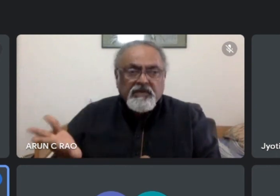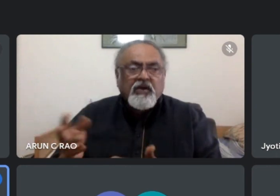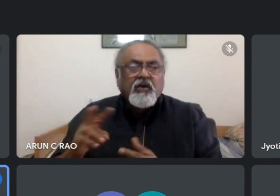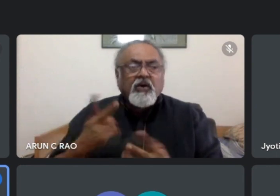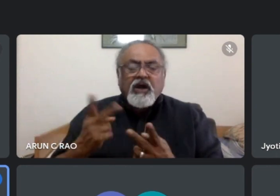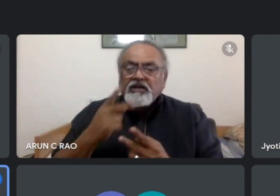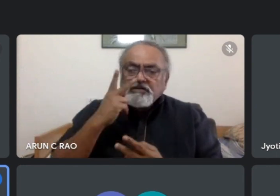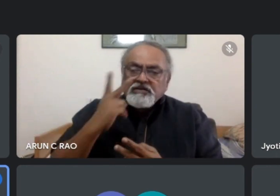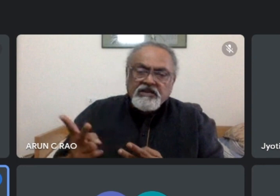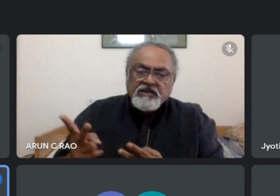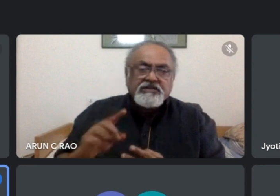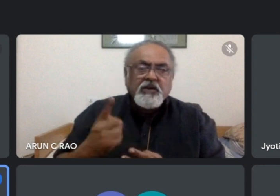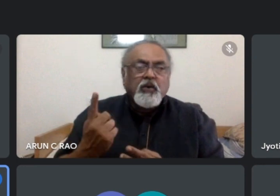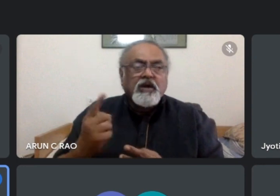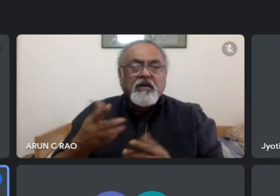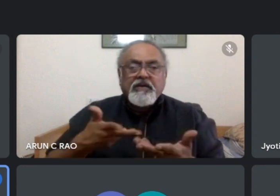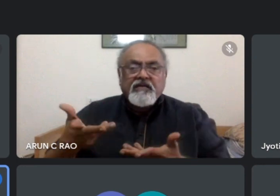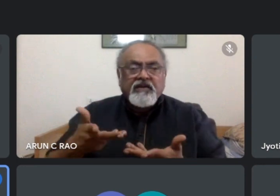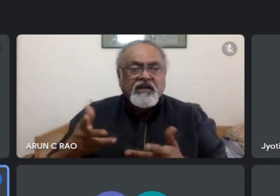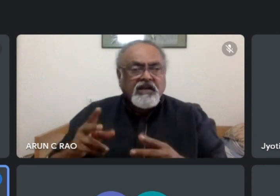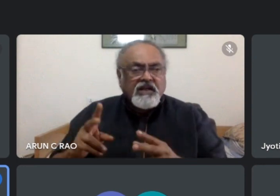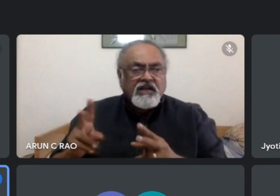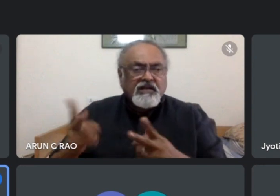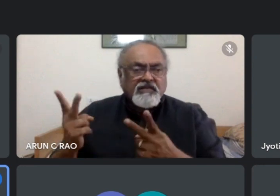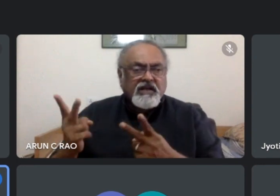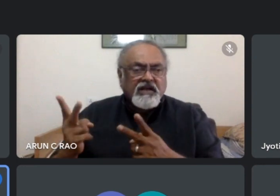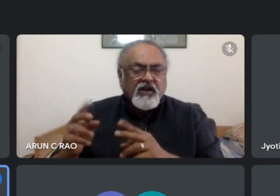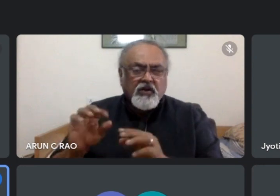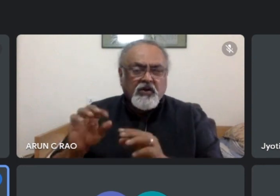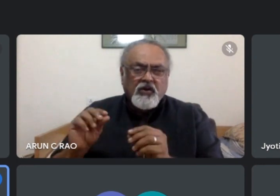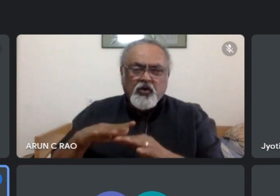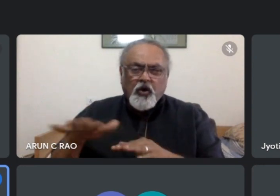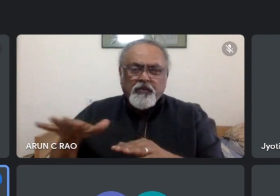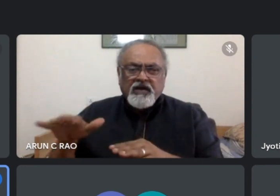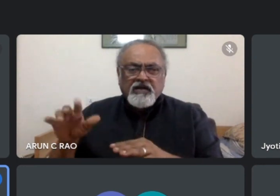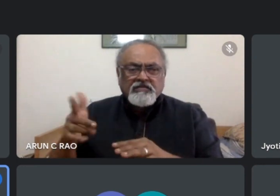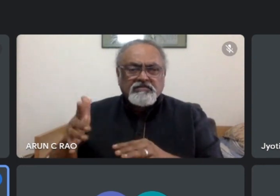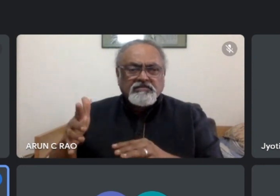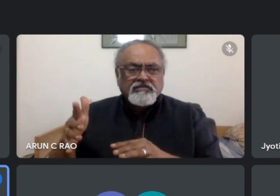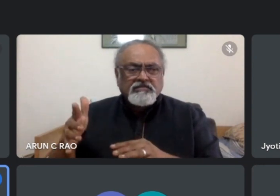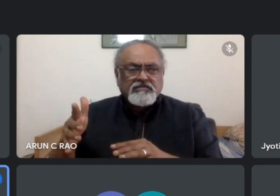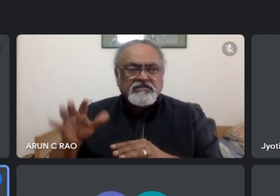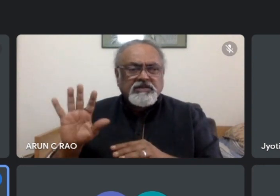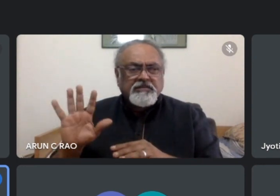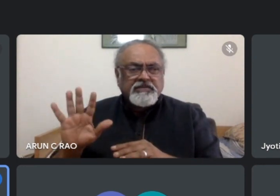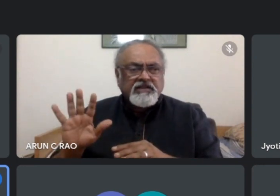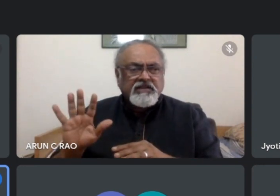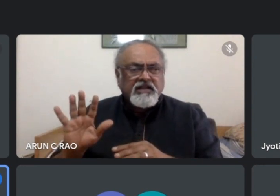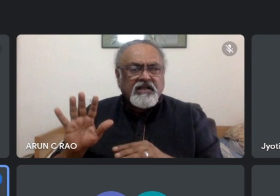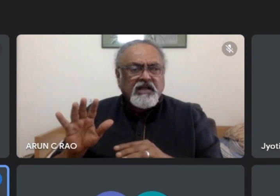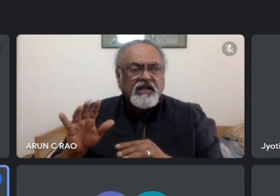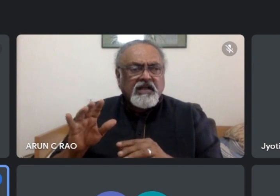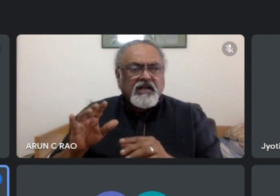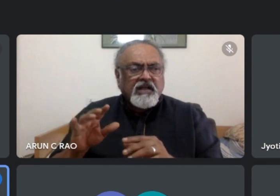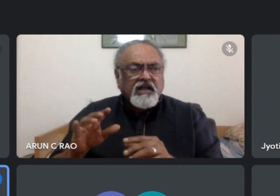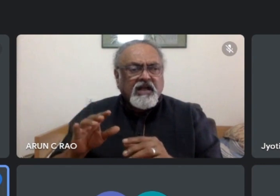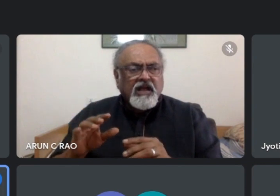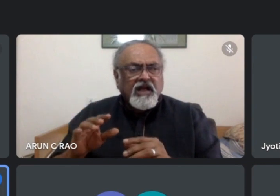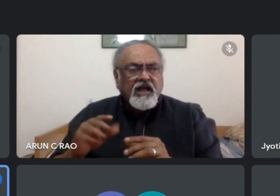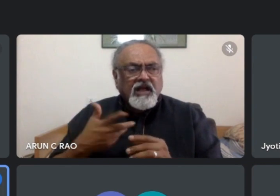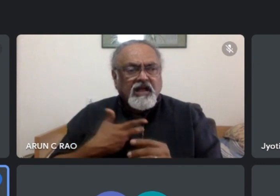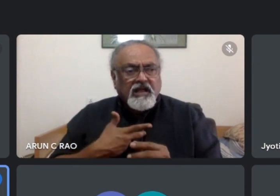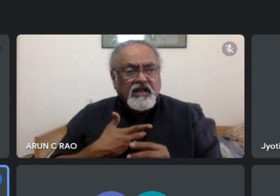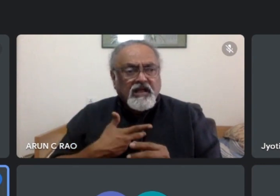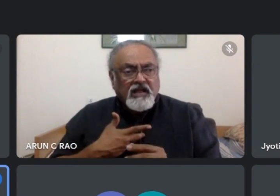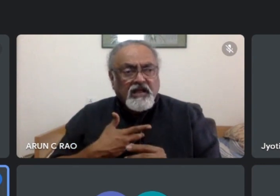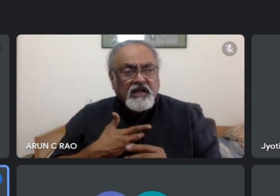noticed someone behavior whose behavior was out of the norm, I wouldn't be like this one made